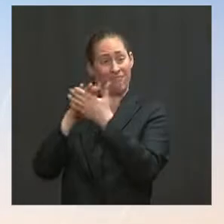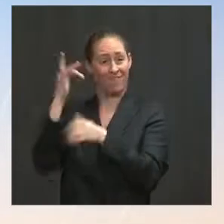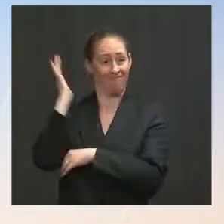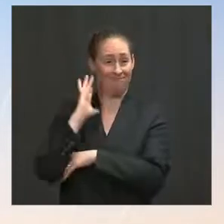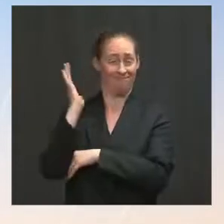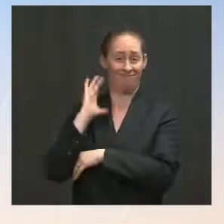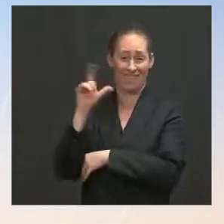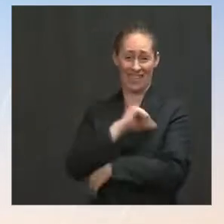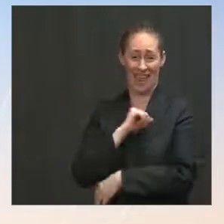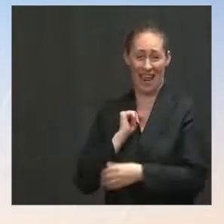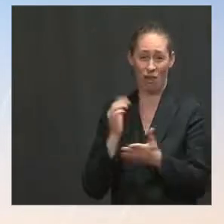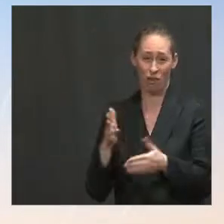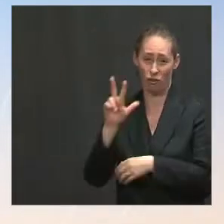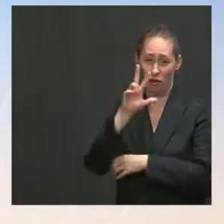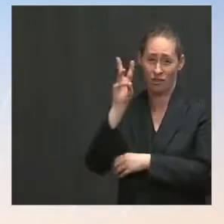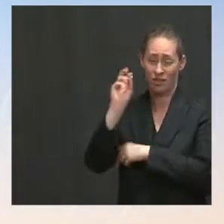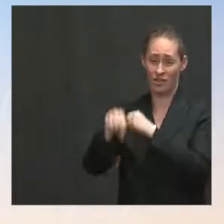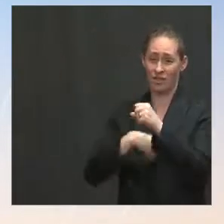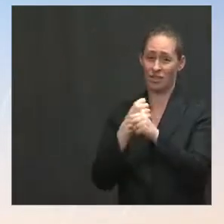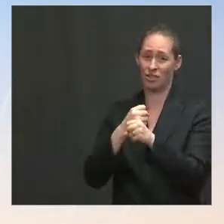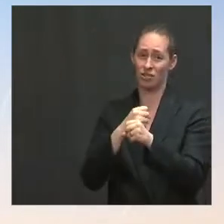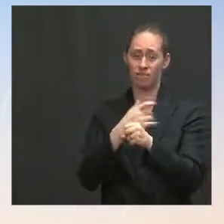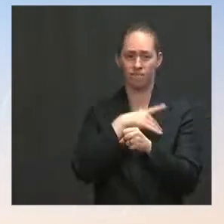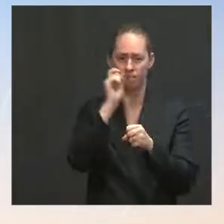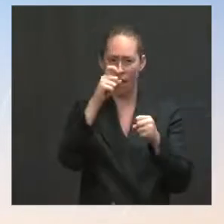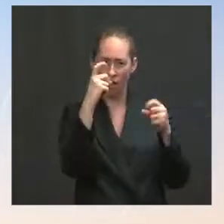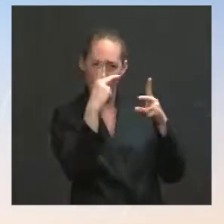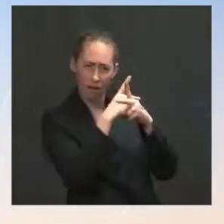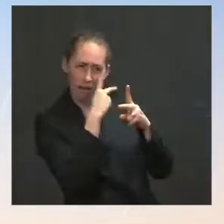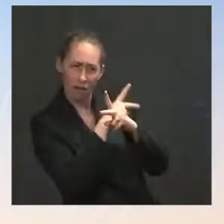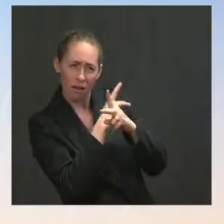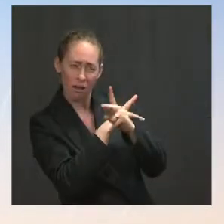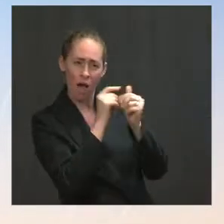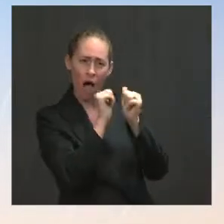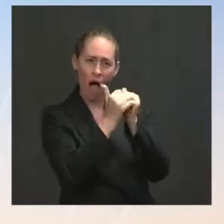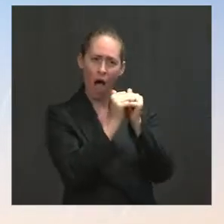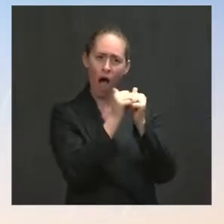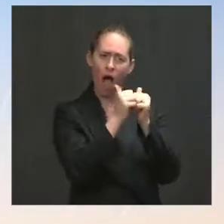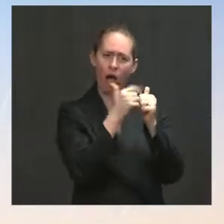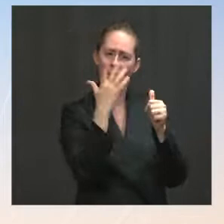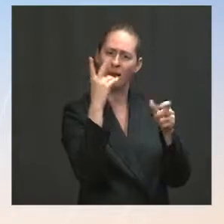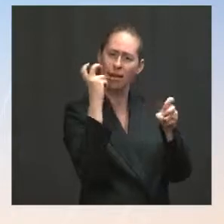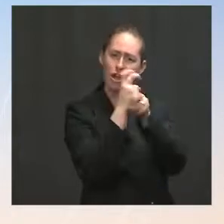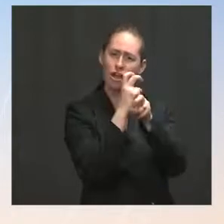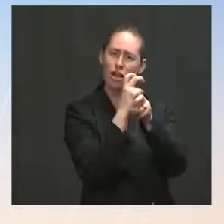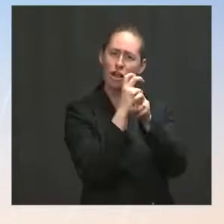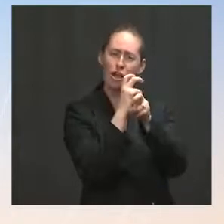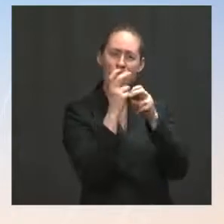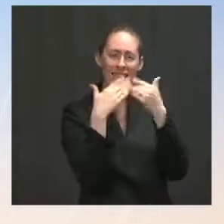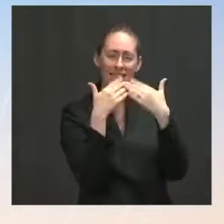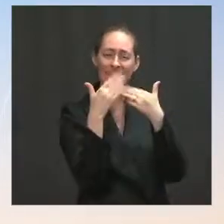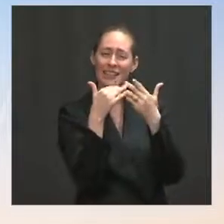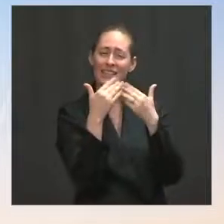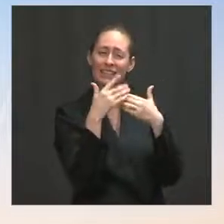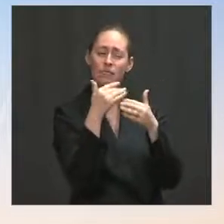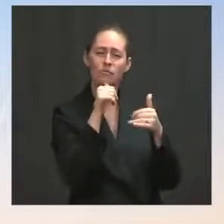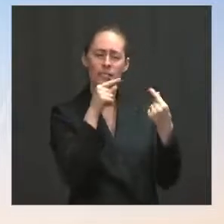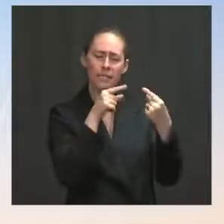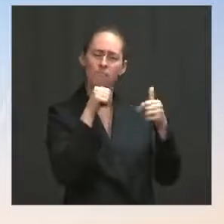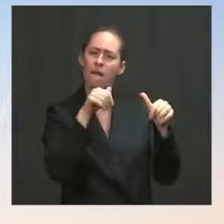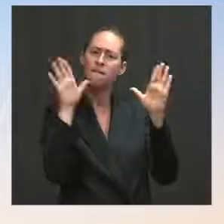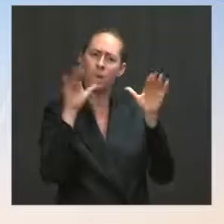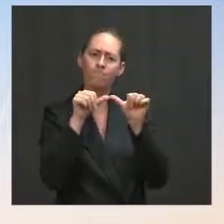years, we need to continue to work to find a path forward to do hard things, even when they seem challenging. And that's what he will do in this case. With no pathway